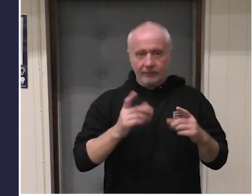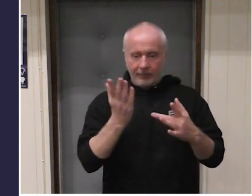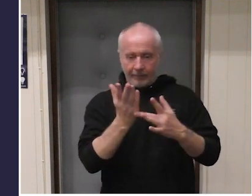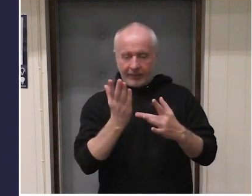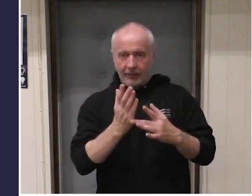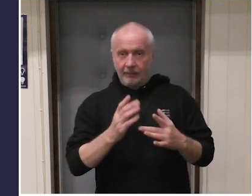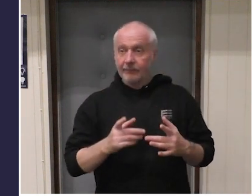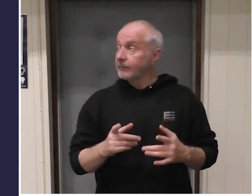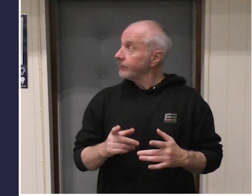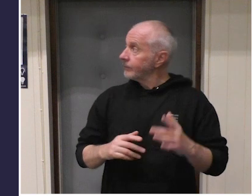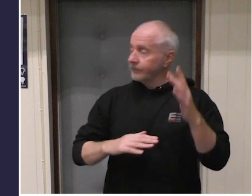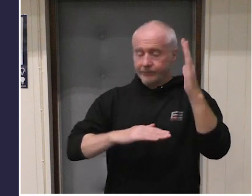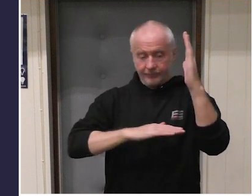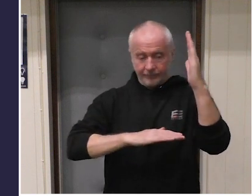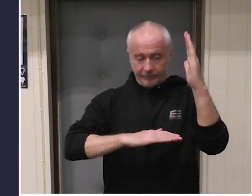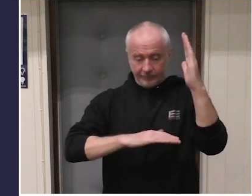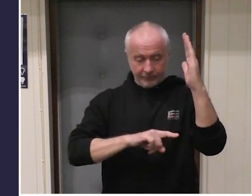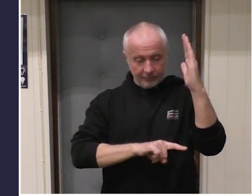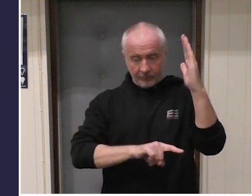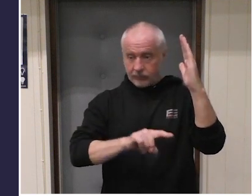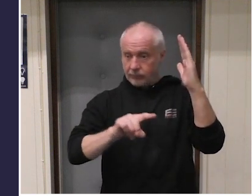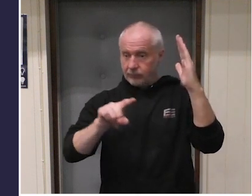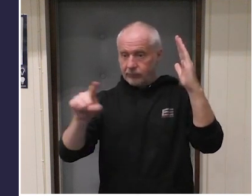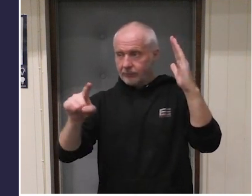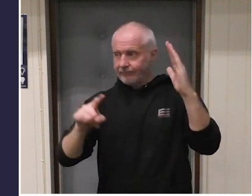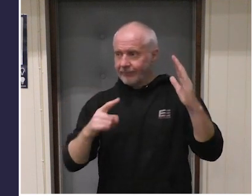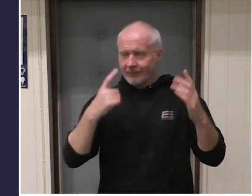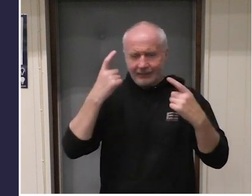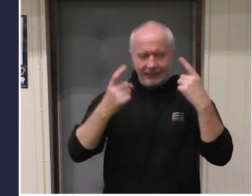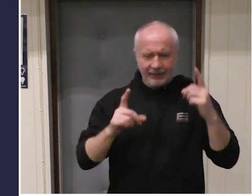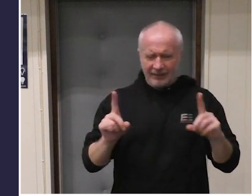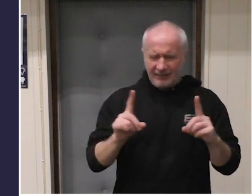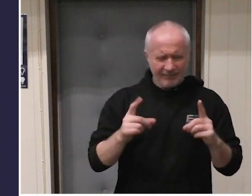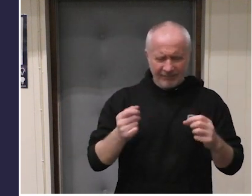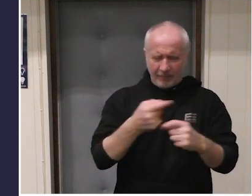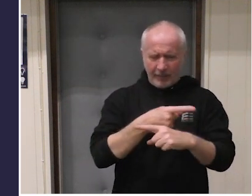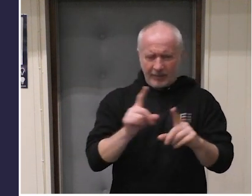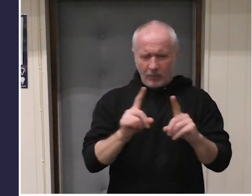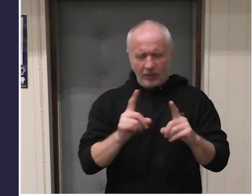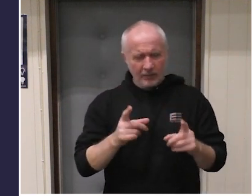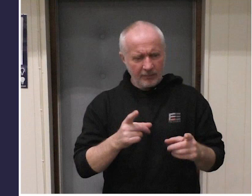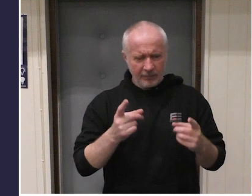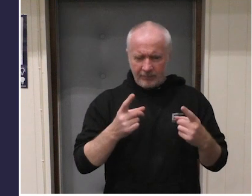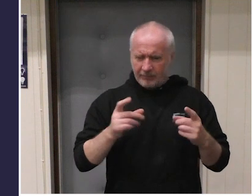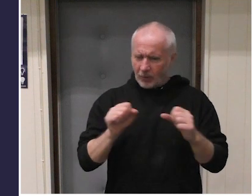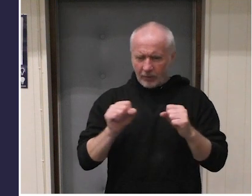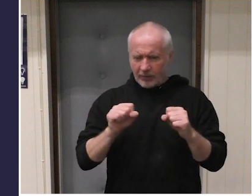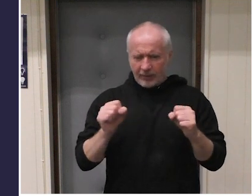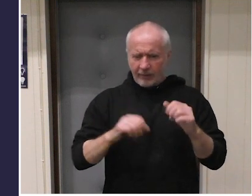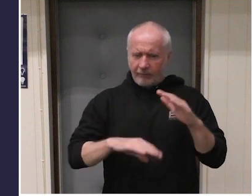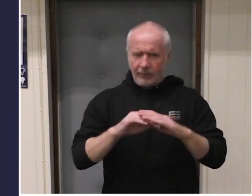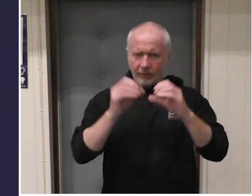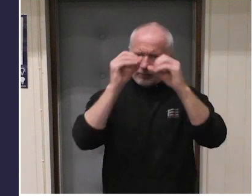classic thing to do is say, wait a second, we're missing something. We must be missing something. We don't have the full picture,